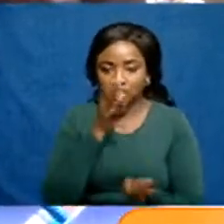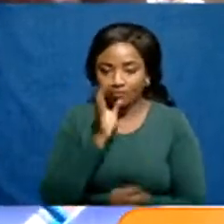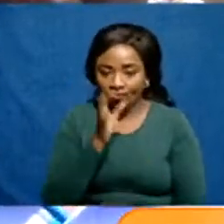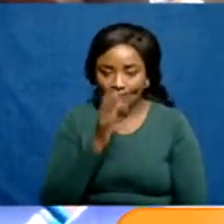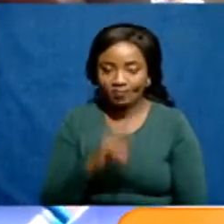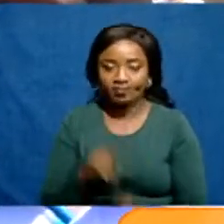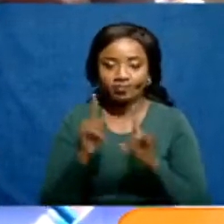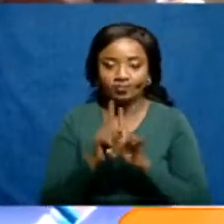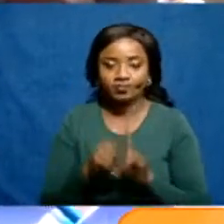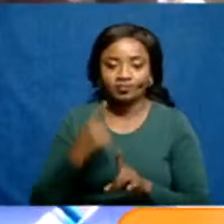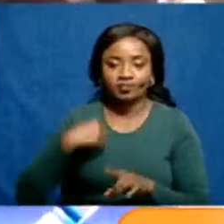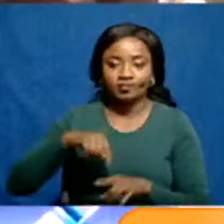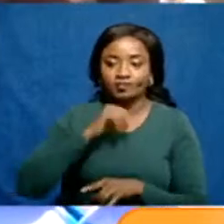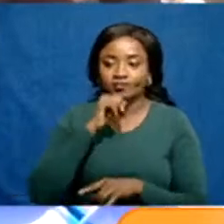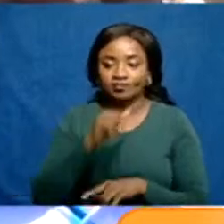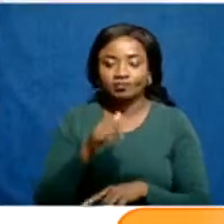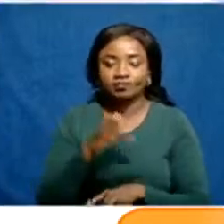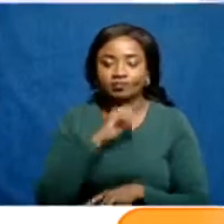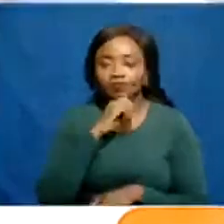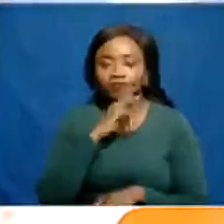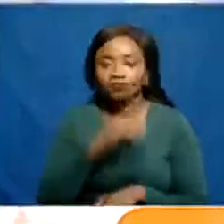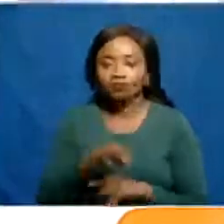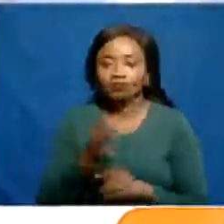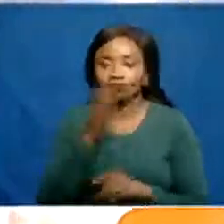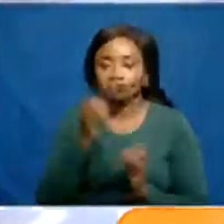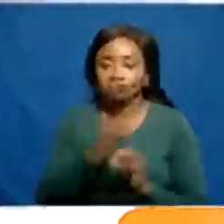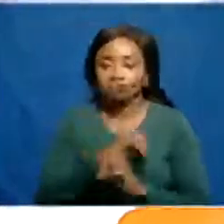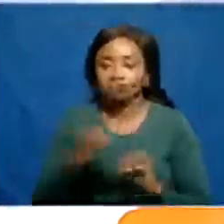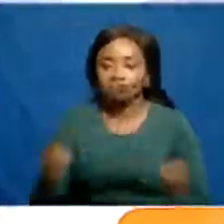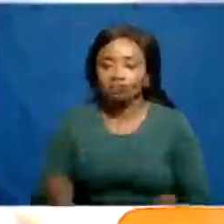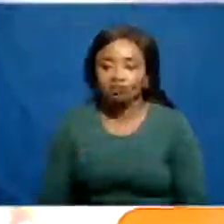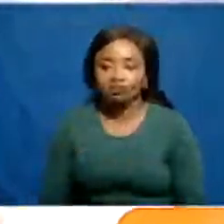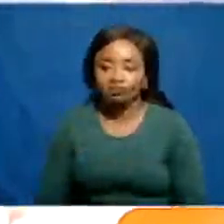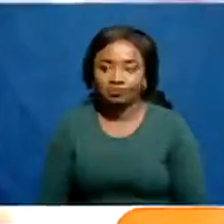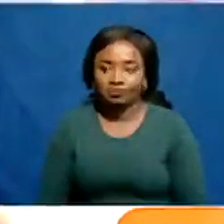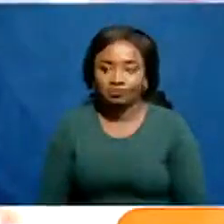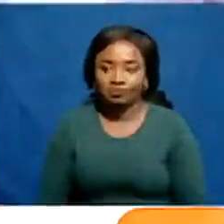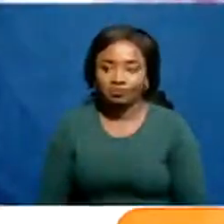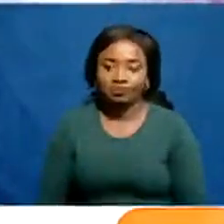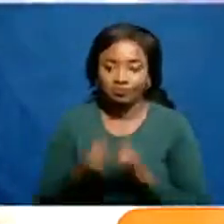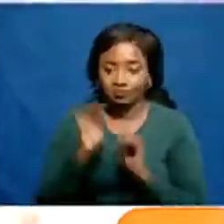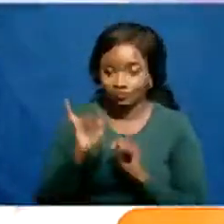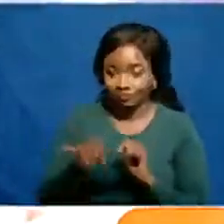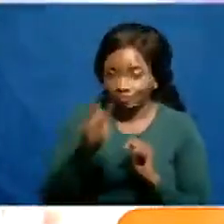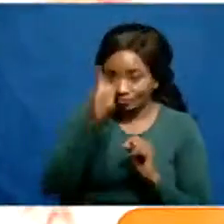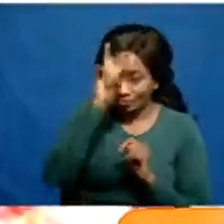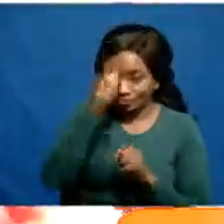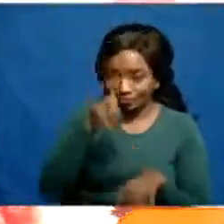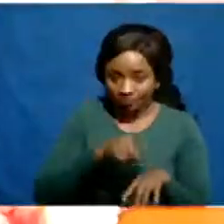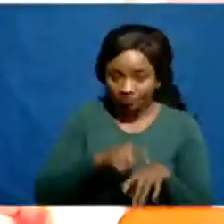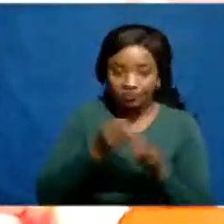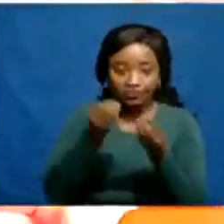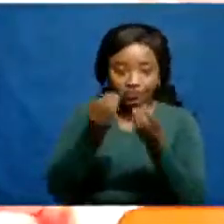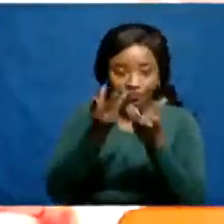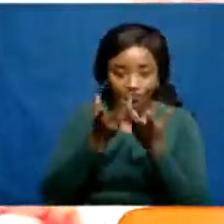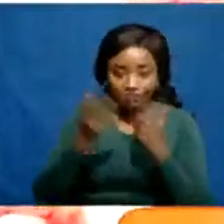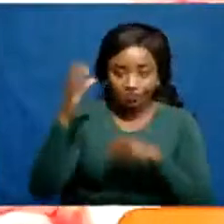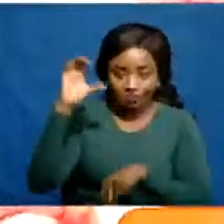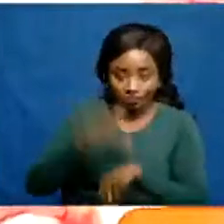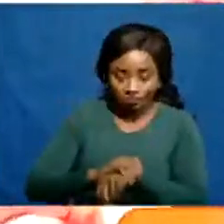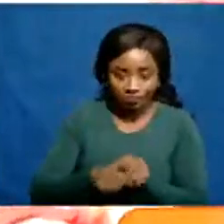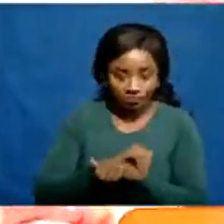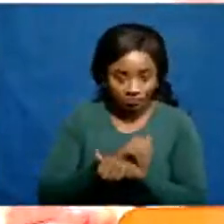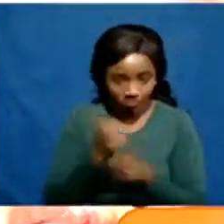should not always be crying that there is no water all over. As for the slaughtered goat, Once information from the intestines has